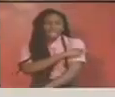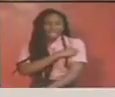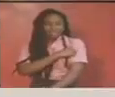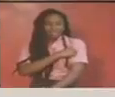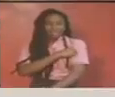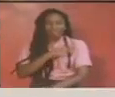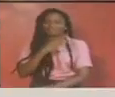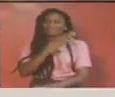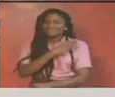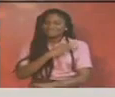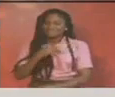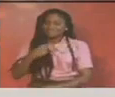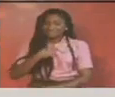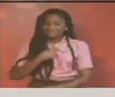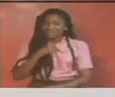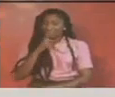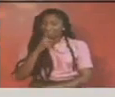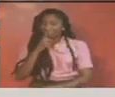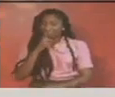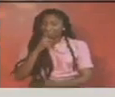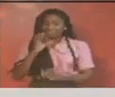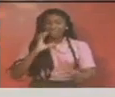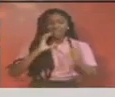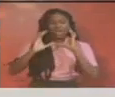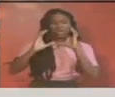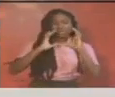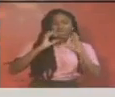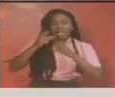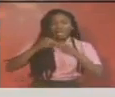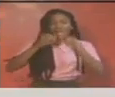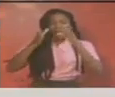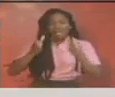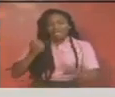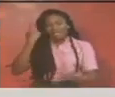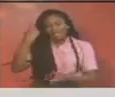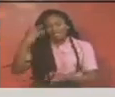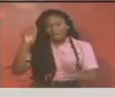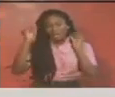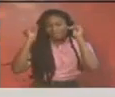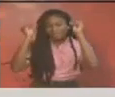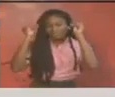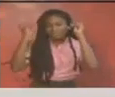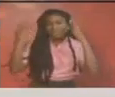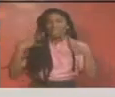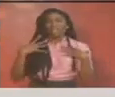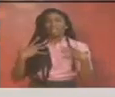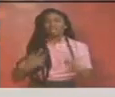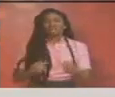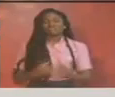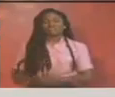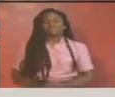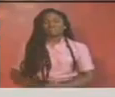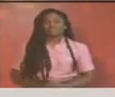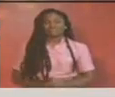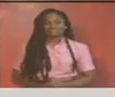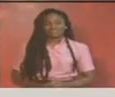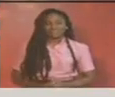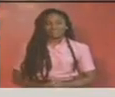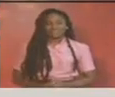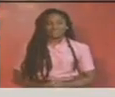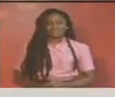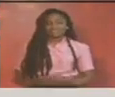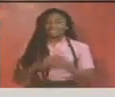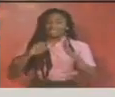I'm Candice Alcantara, Manager of Corporate Communication for the Ministry of Health, your moderator this morning. We begin with